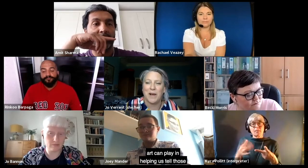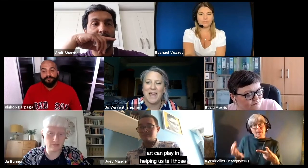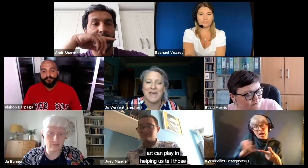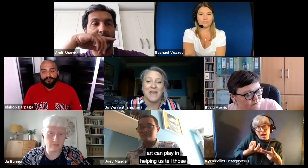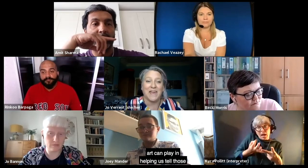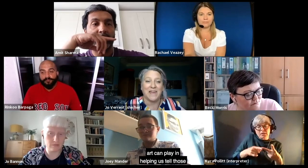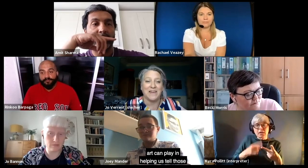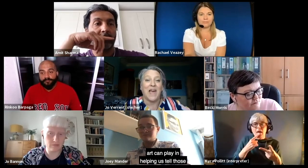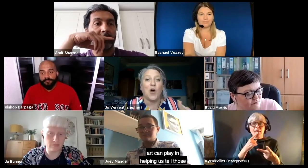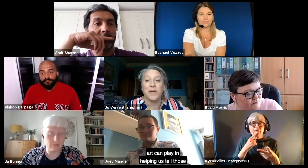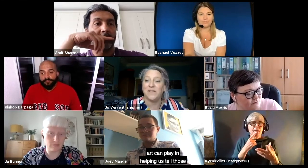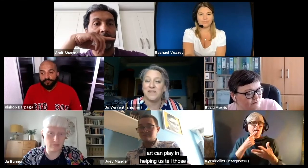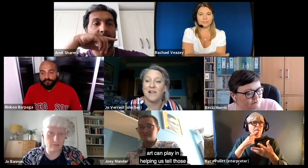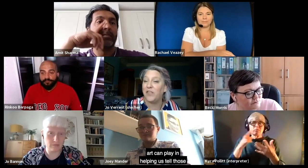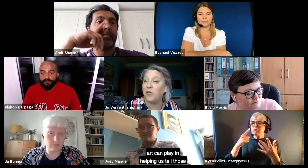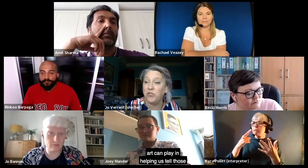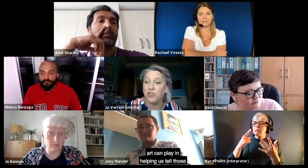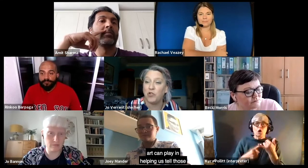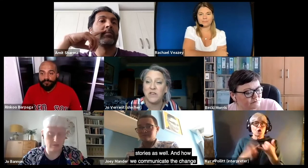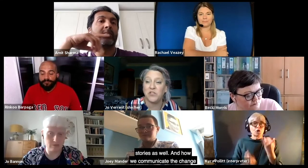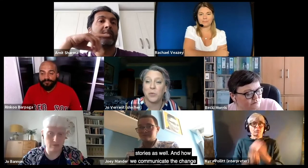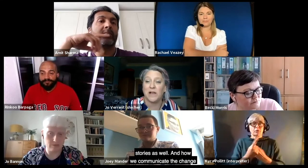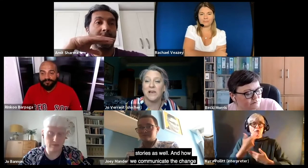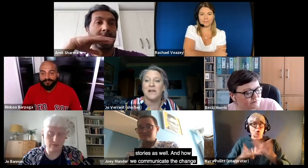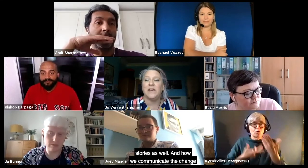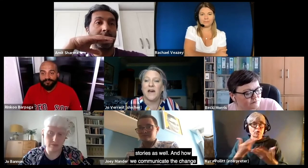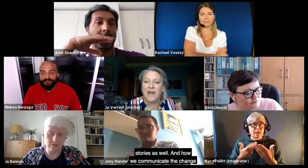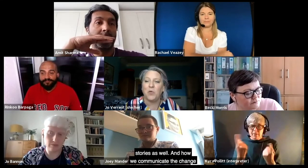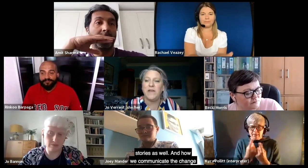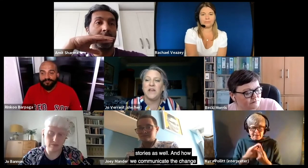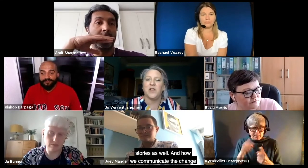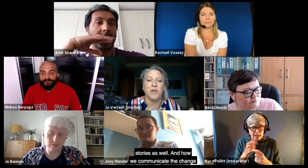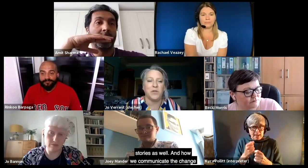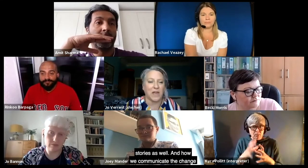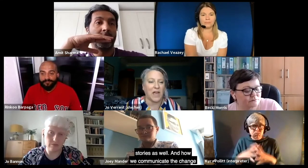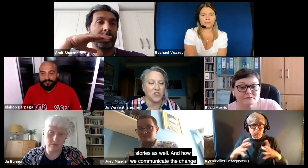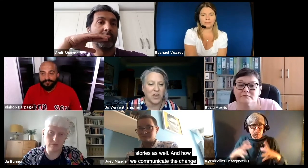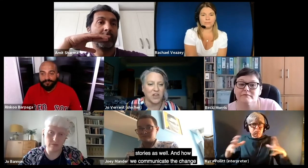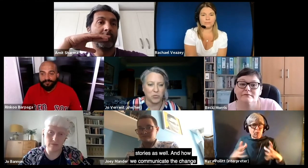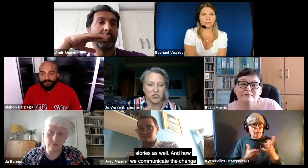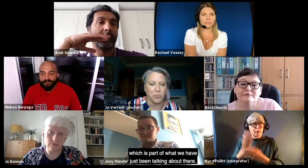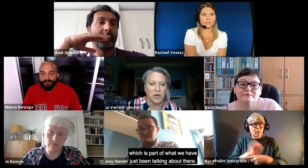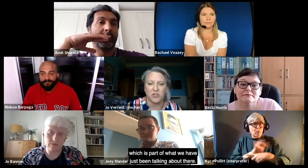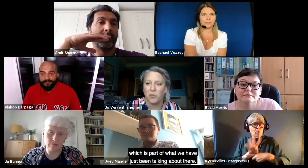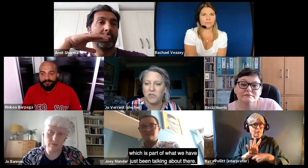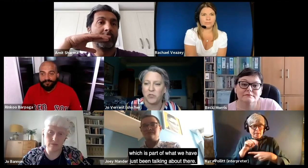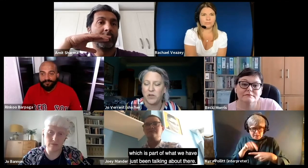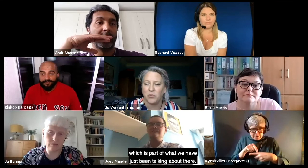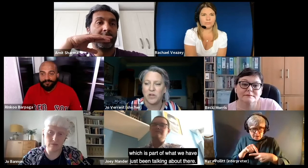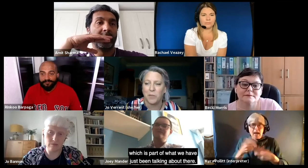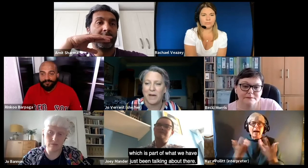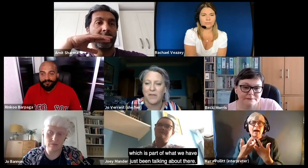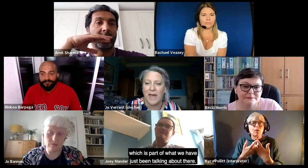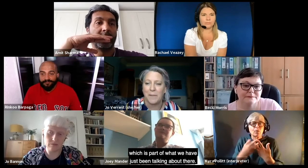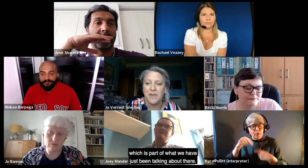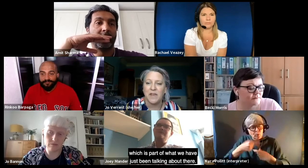can play in helping us tell those stories as well, and how we communicate the change, which is part of what we've just been